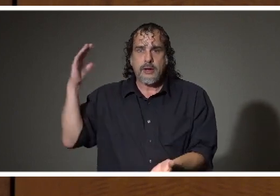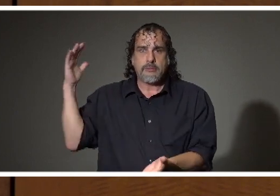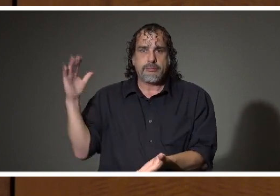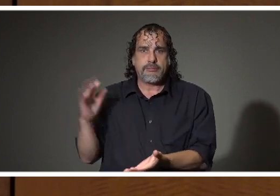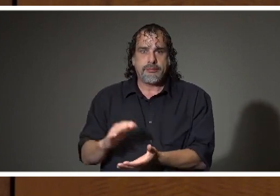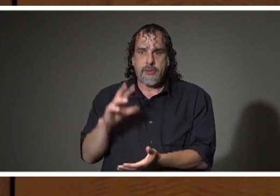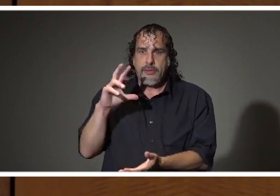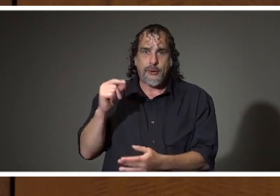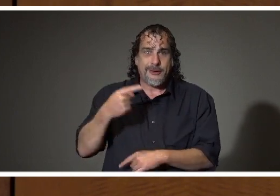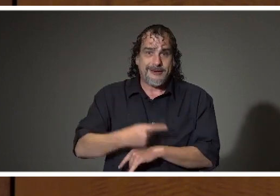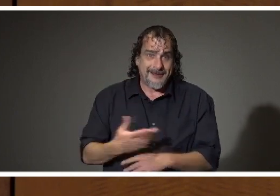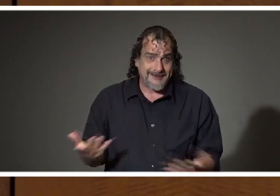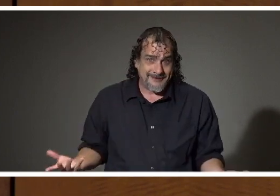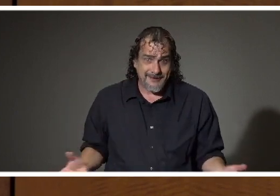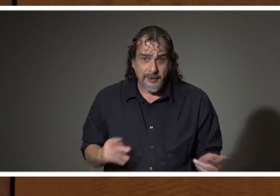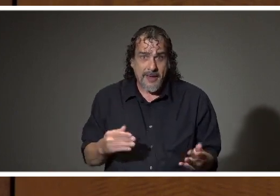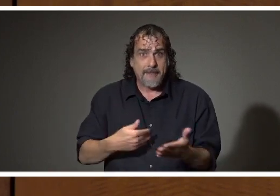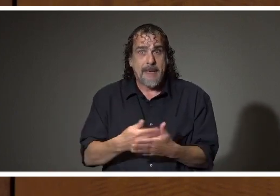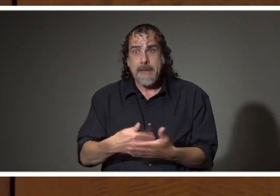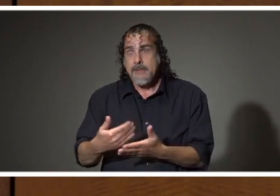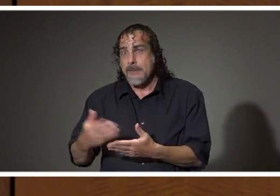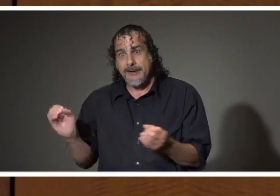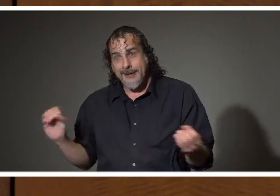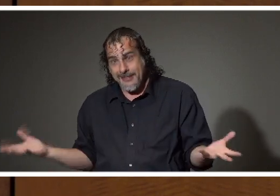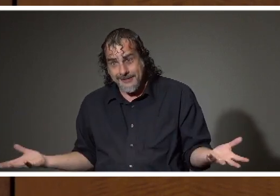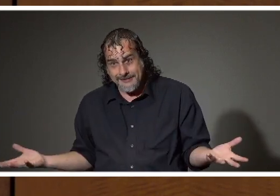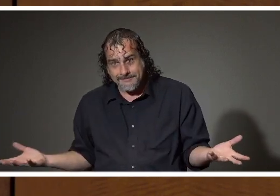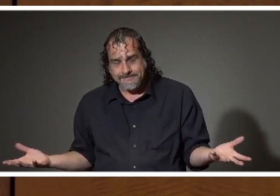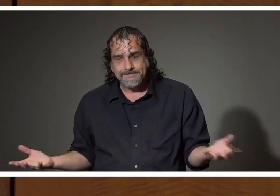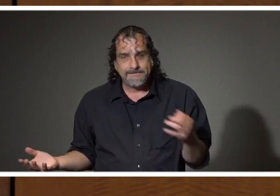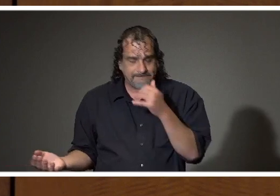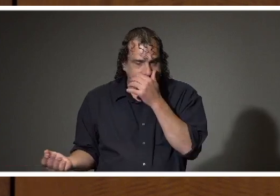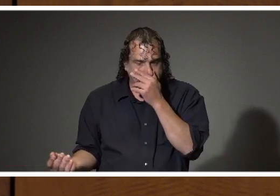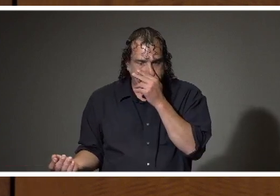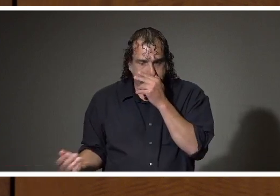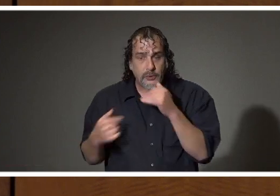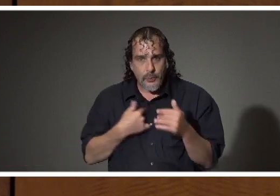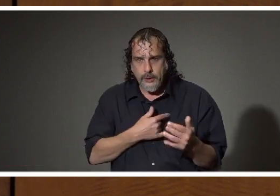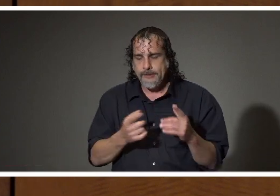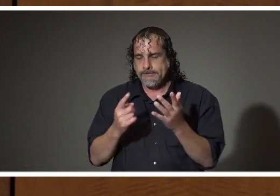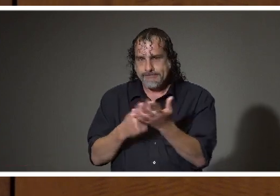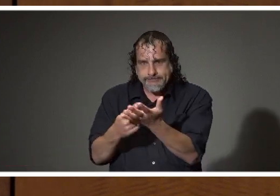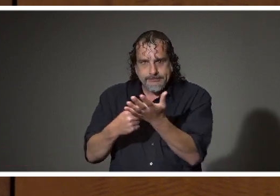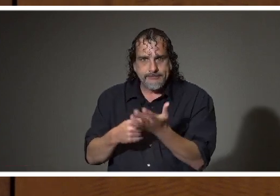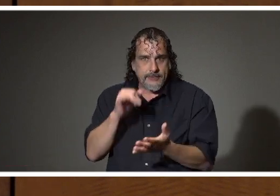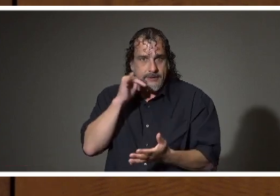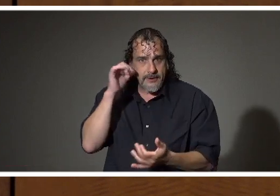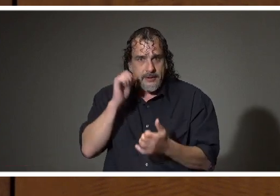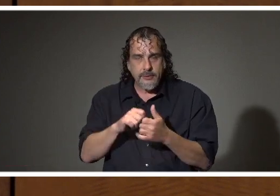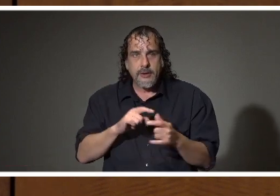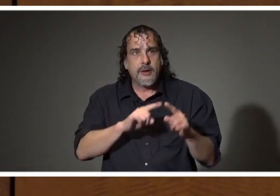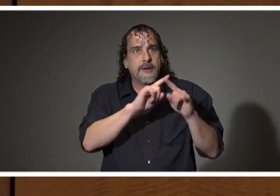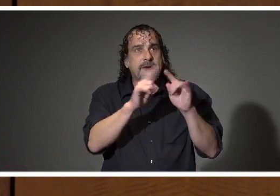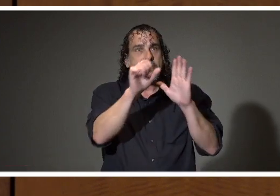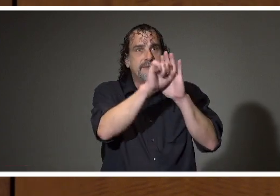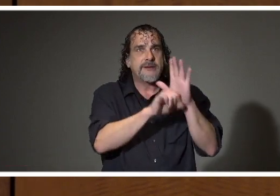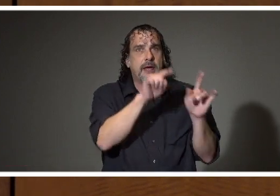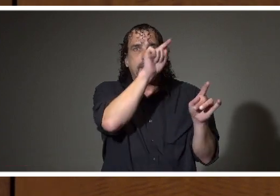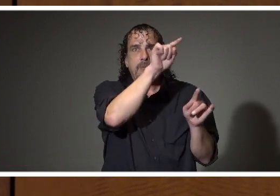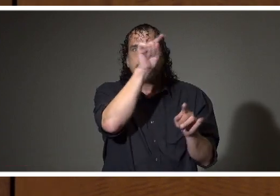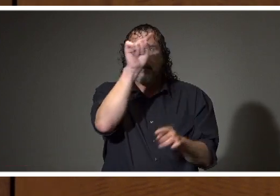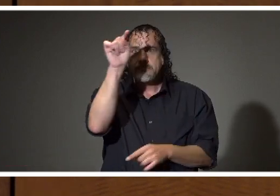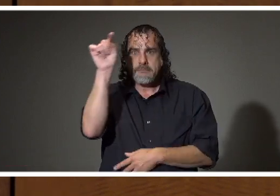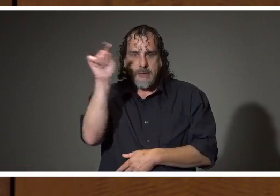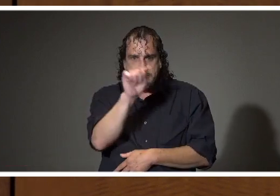last 30 days. But I will also tell you that and we had a conversation about this yesterday, when you go from state to state and you look at